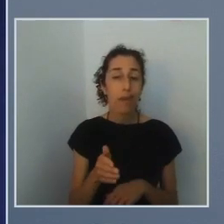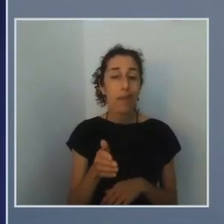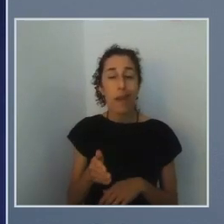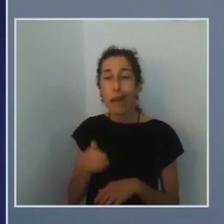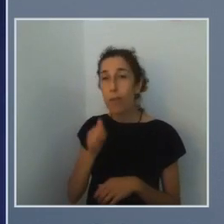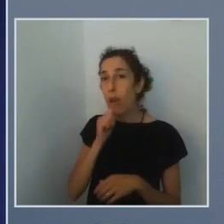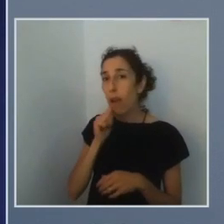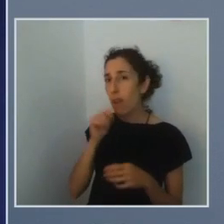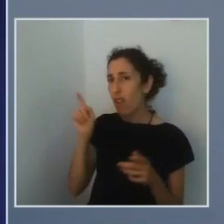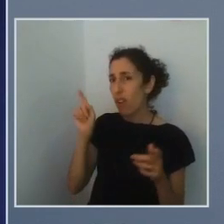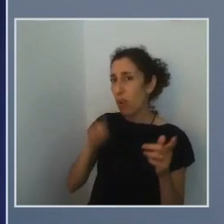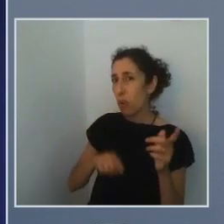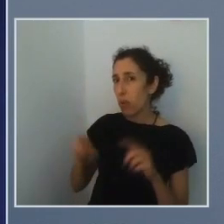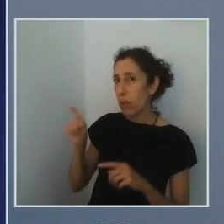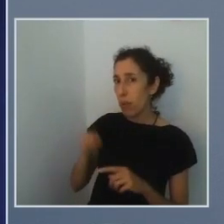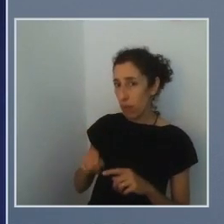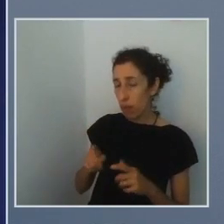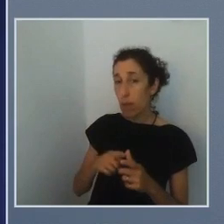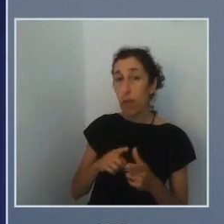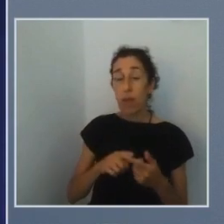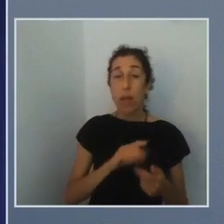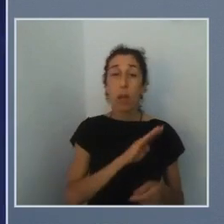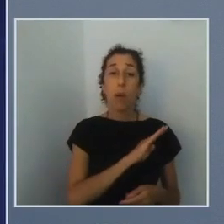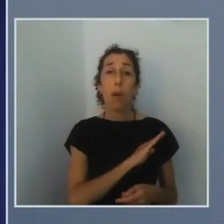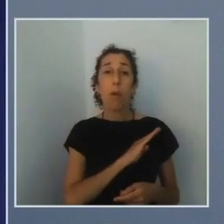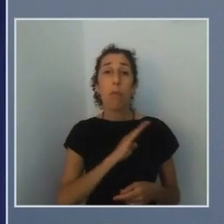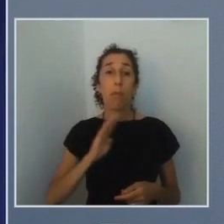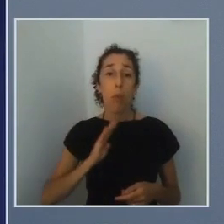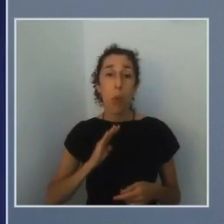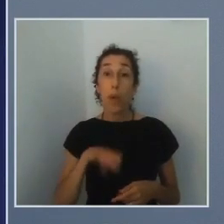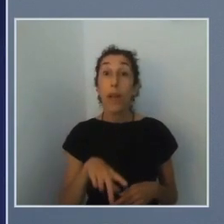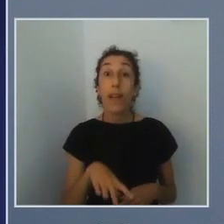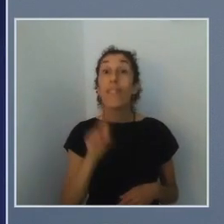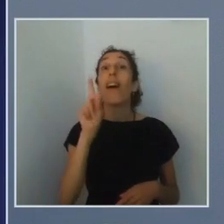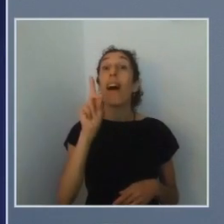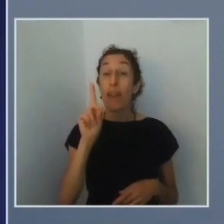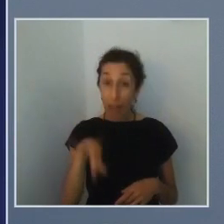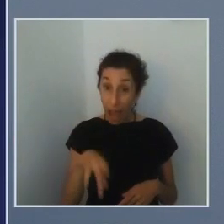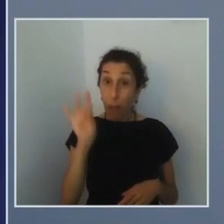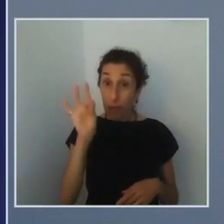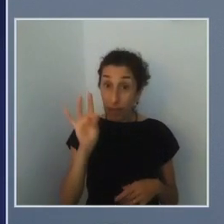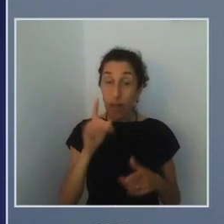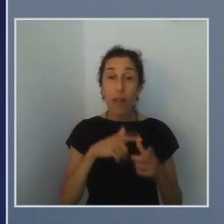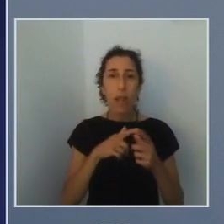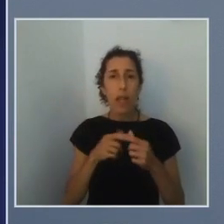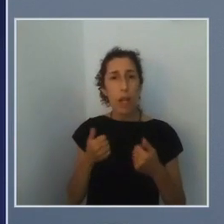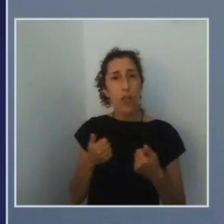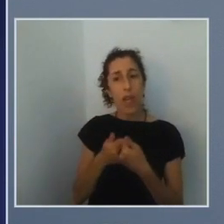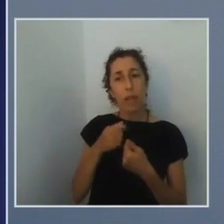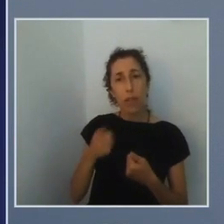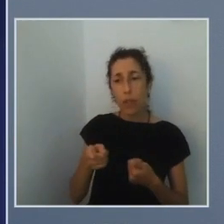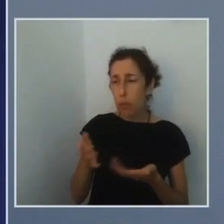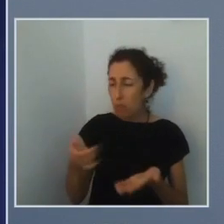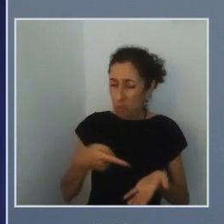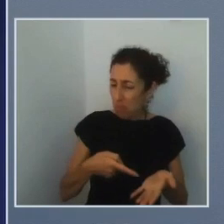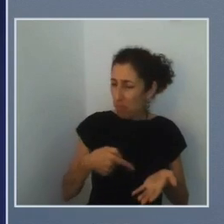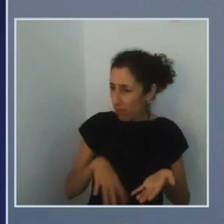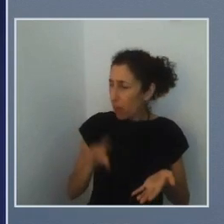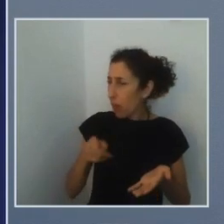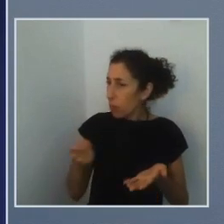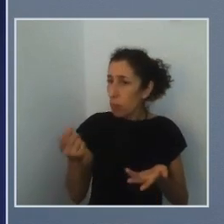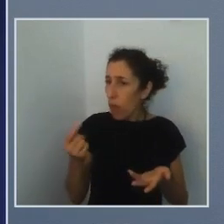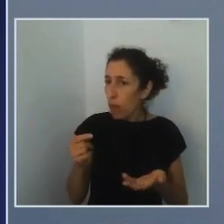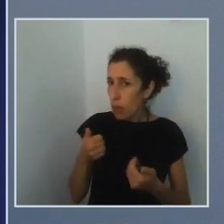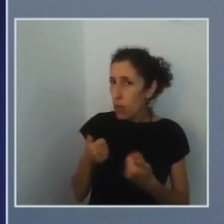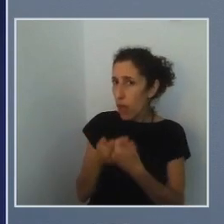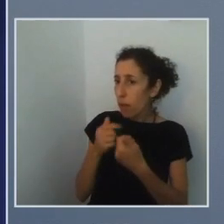and the 3 other defendants over this lavish spending, their financial governance, or their leadership